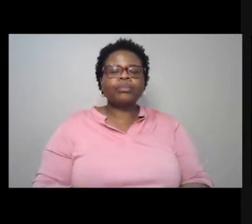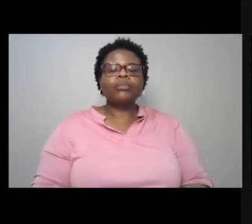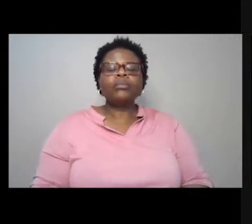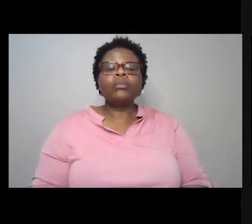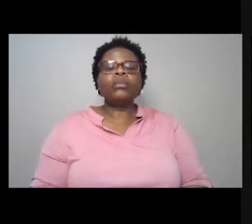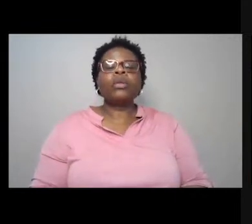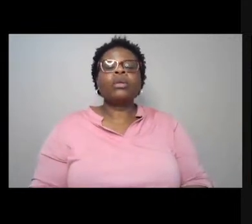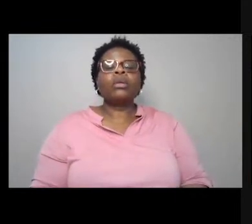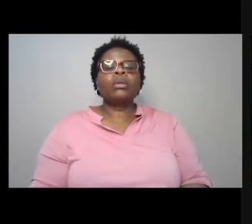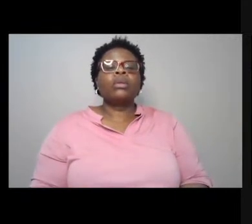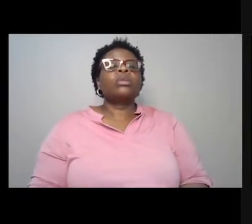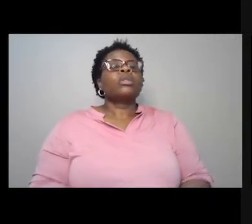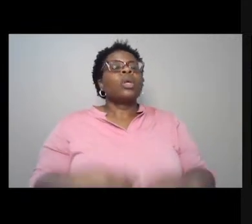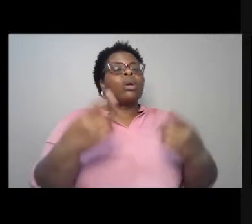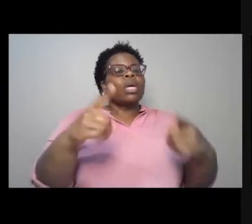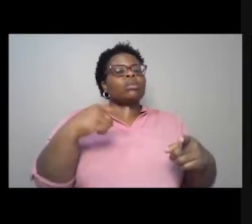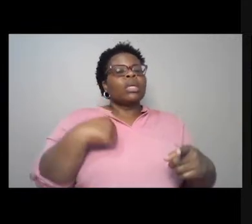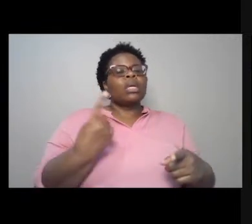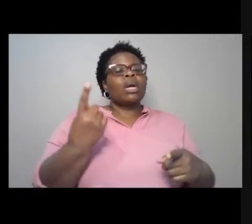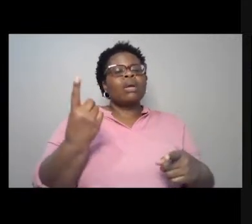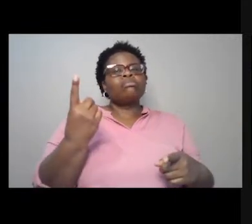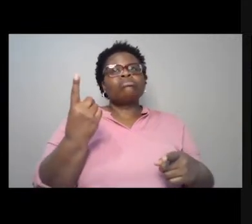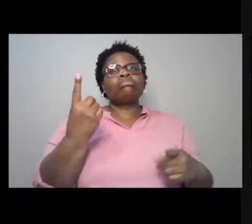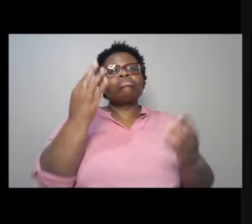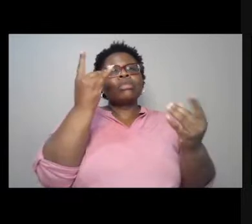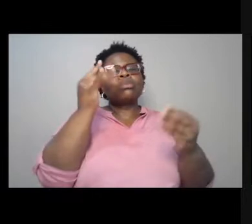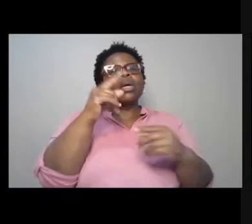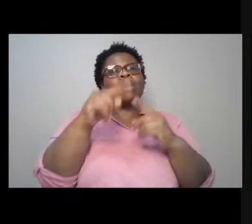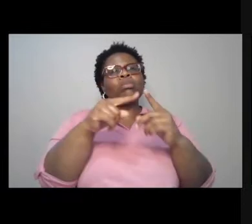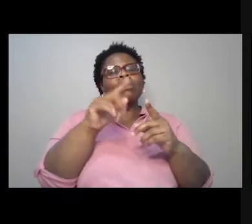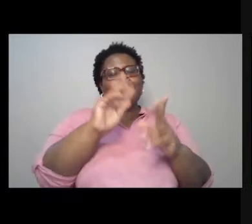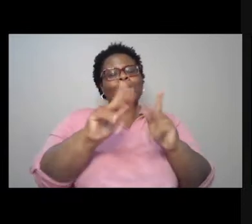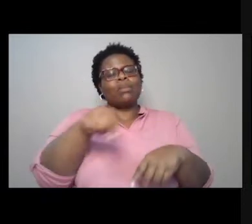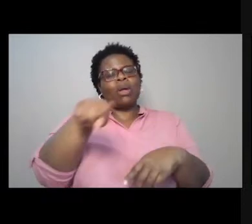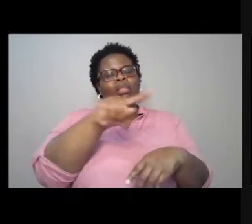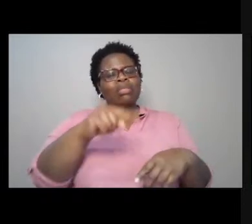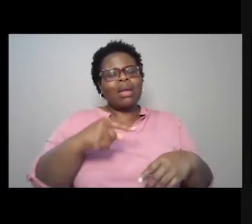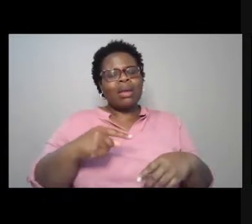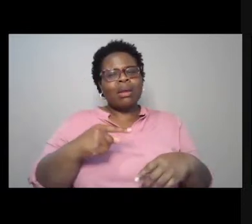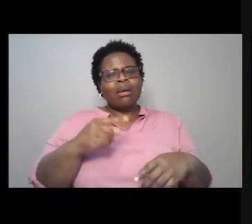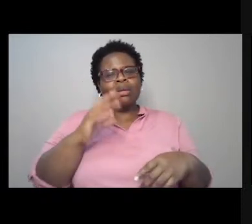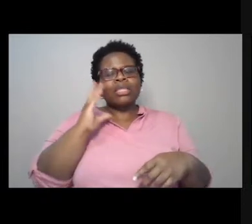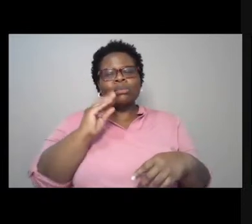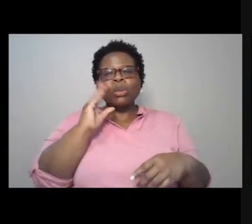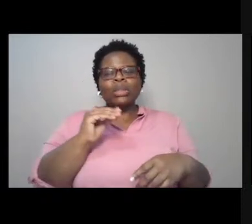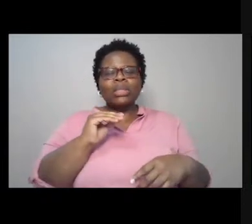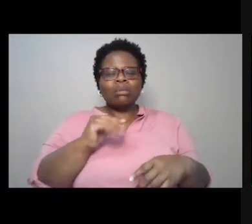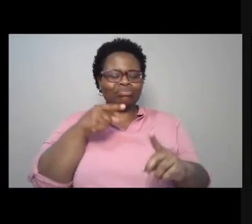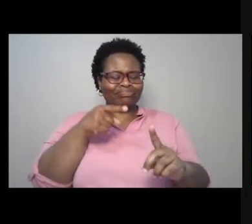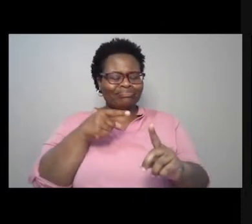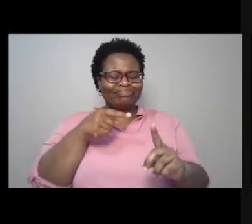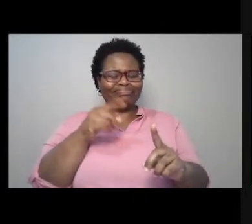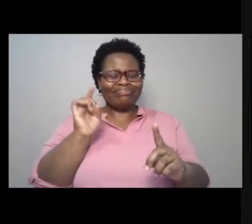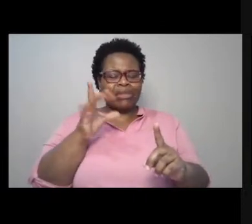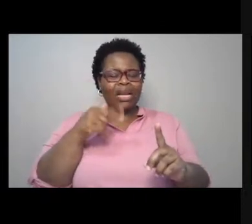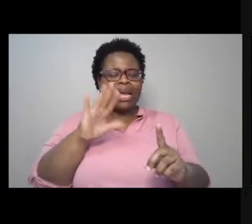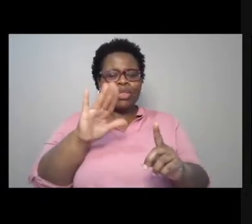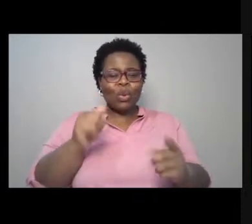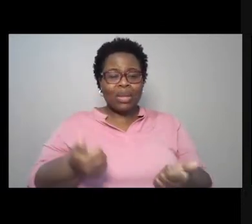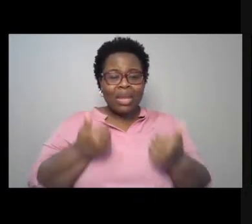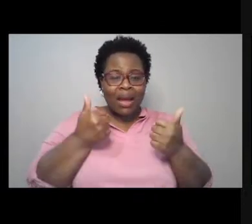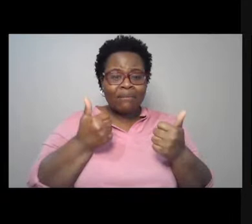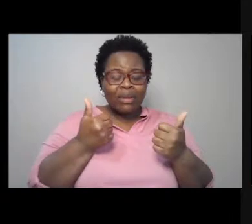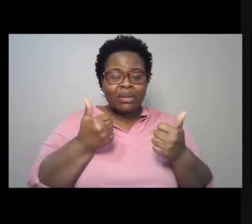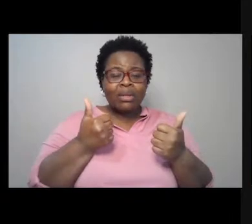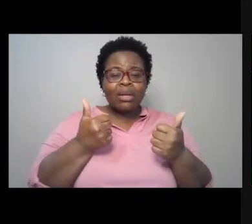in designing the care. But when I'm thinking about people living in their lives and having a crisis, and